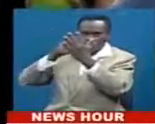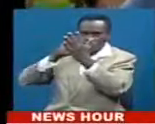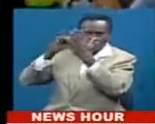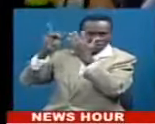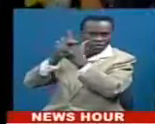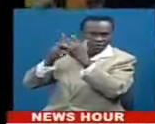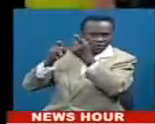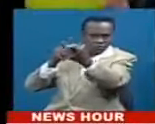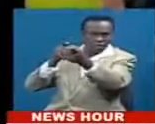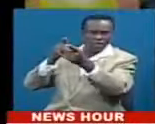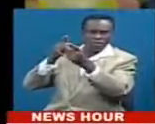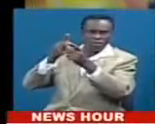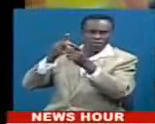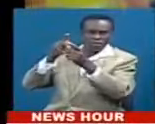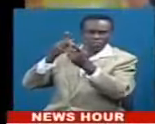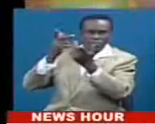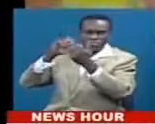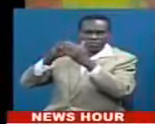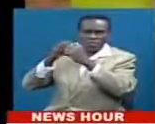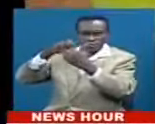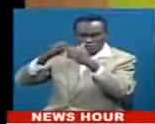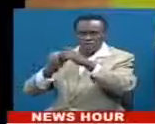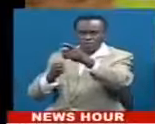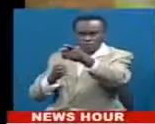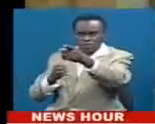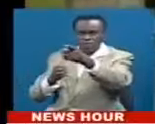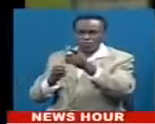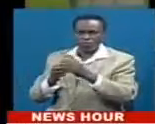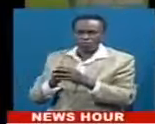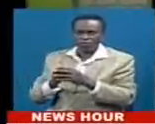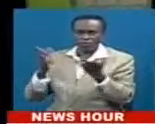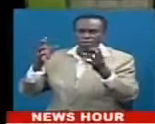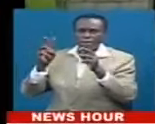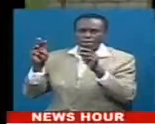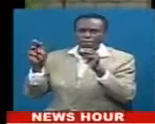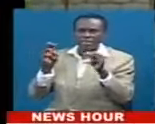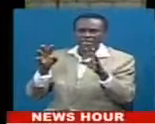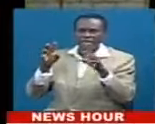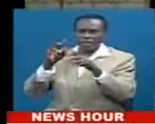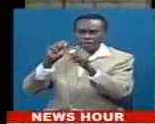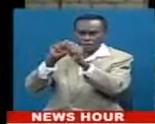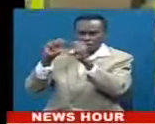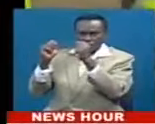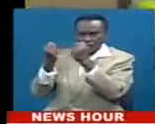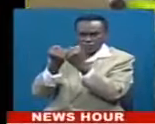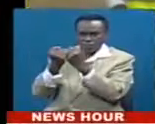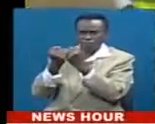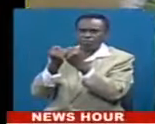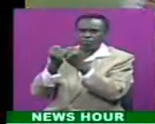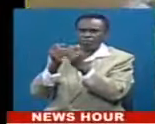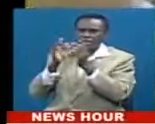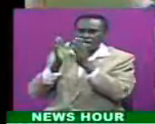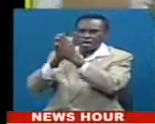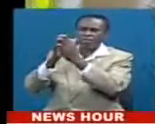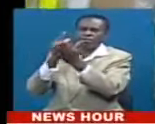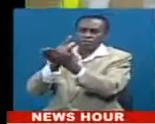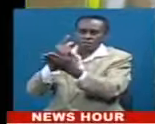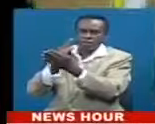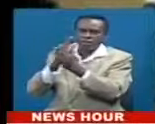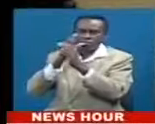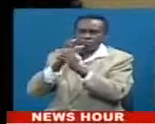employed over 350 Ghanaians through outsourcing and subcontracting. The management team also include 5 Ghanaians.